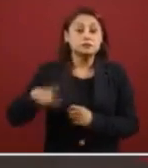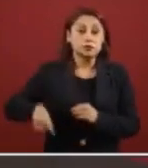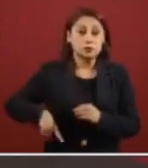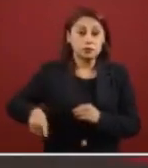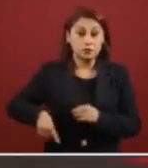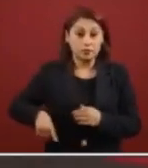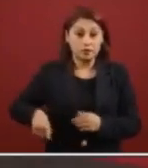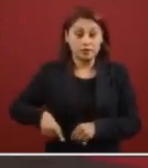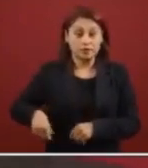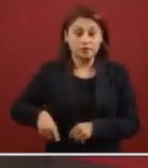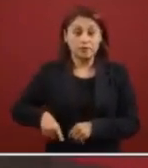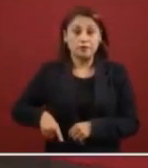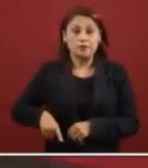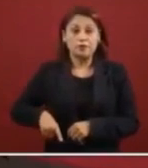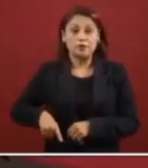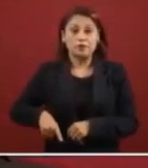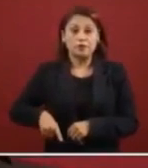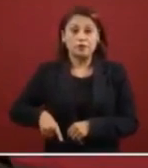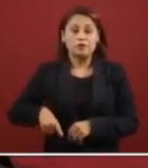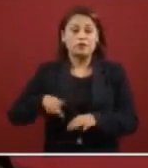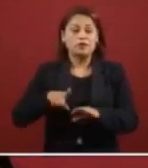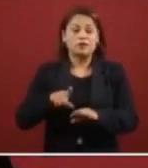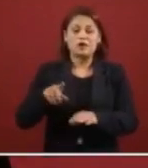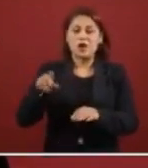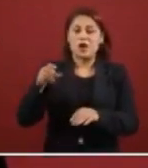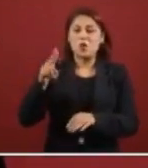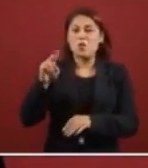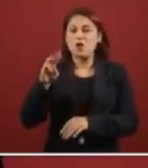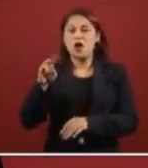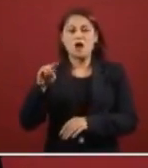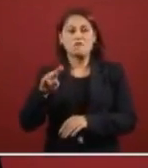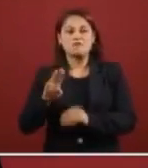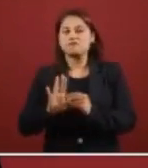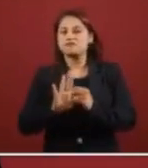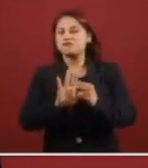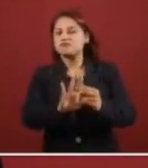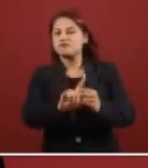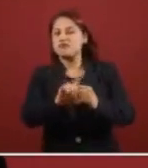of professionals from other schools.